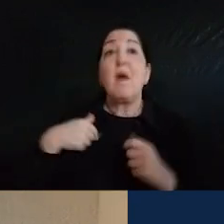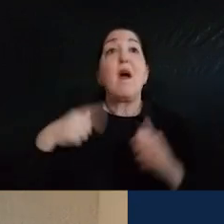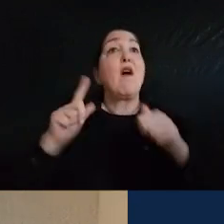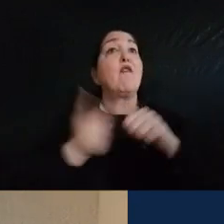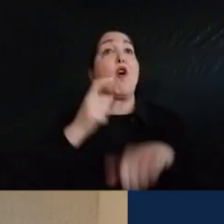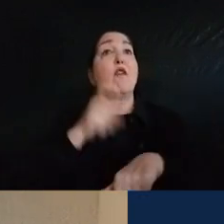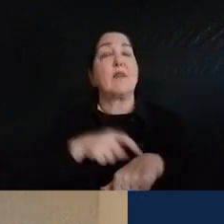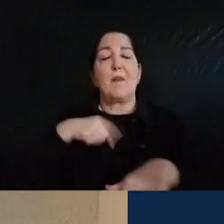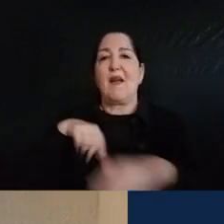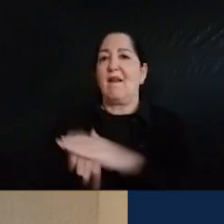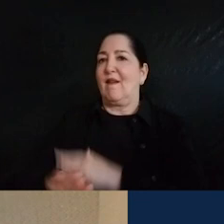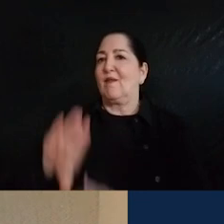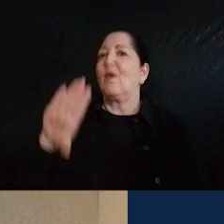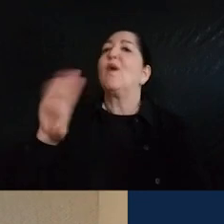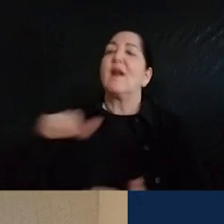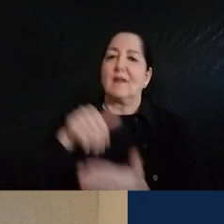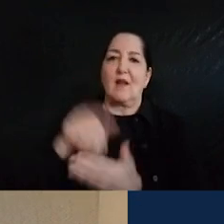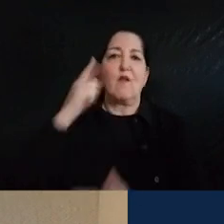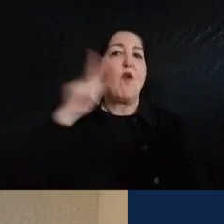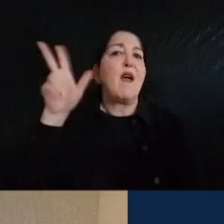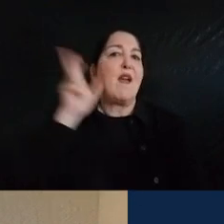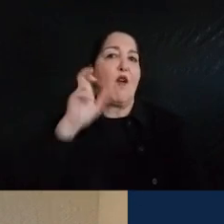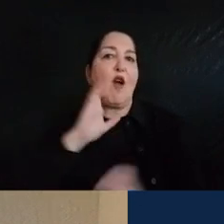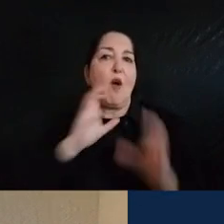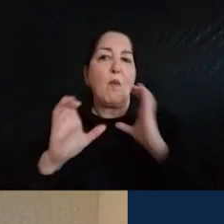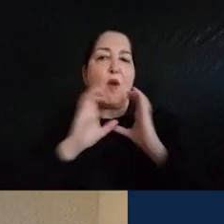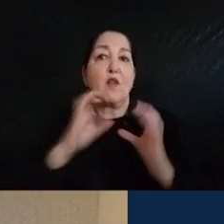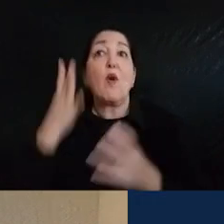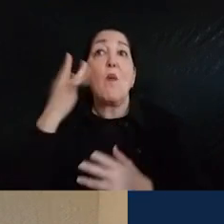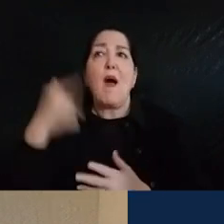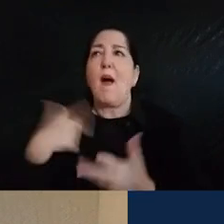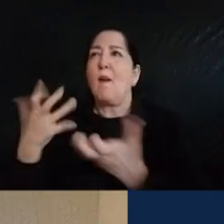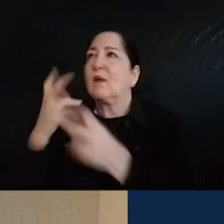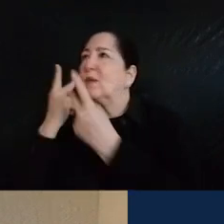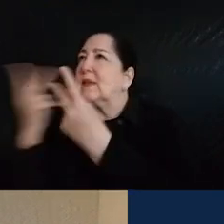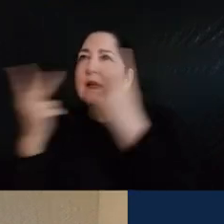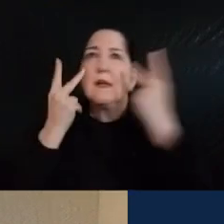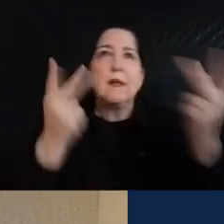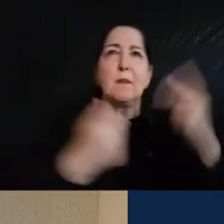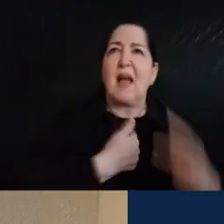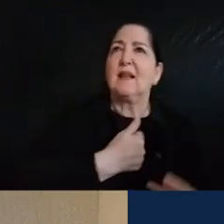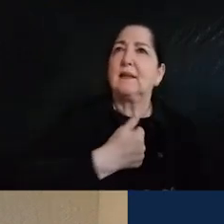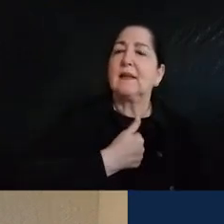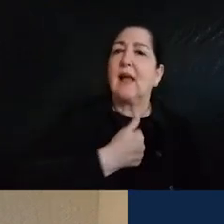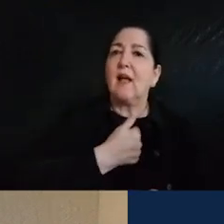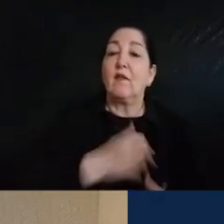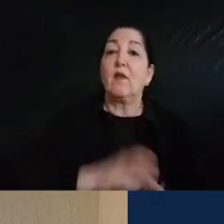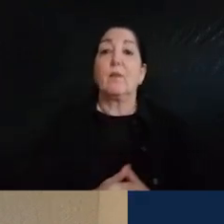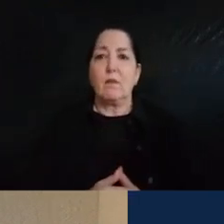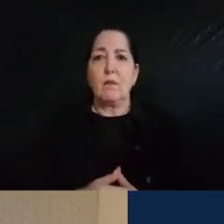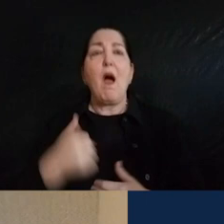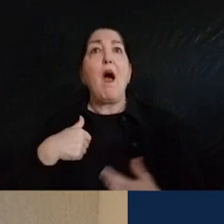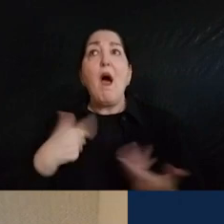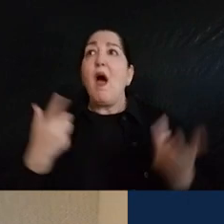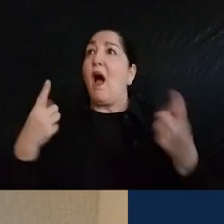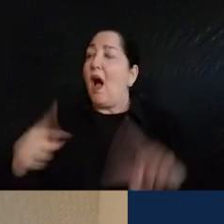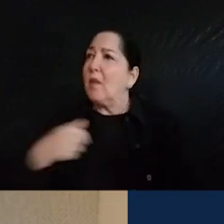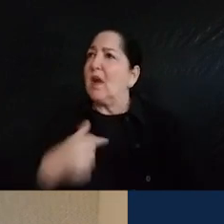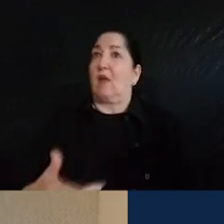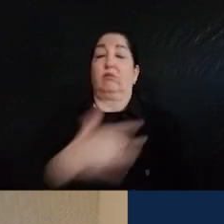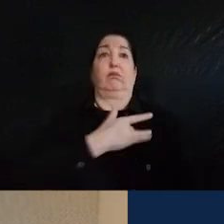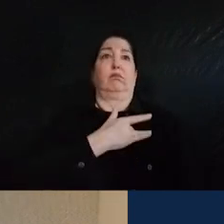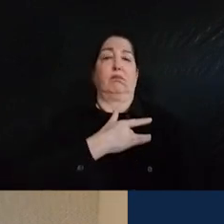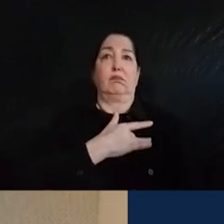first visited the Center for Hearing and Communication to see the work with my own eyes. And I can remember being